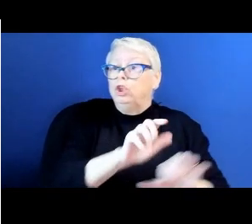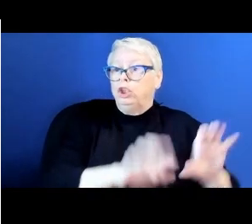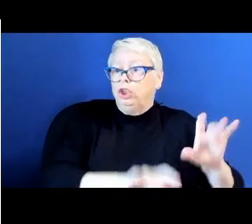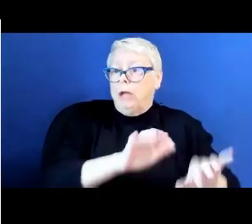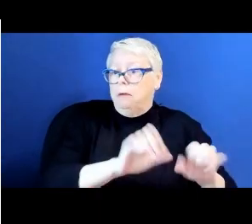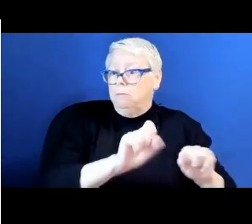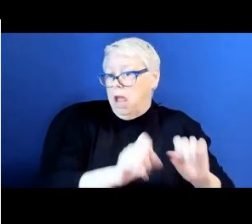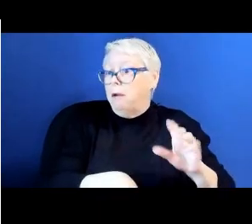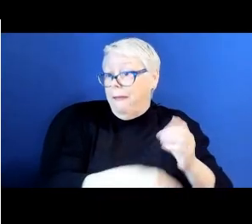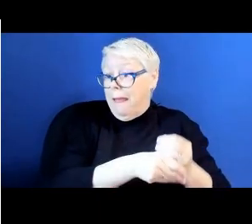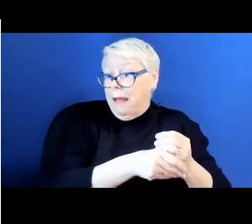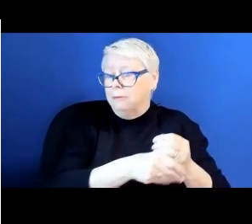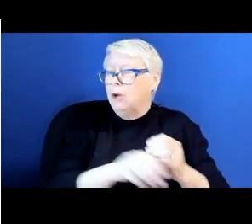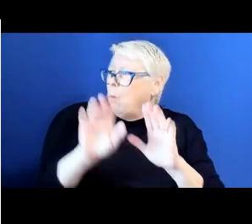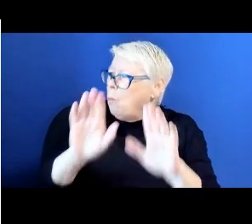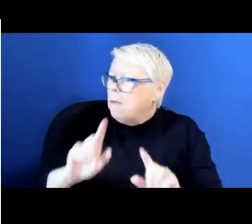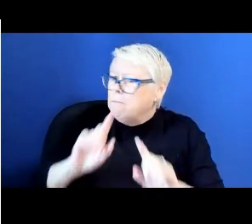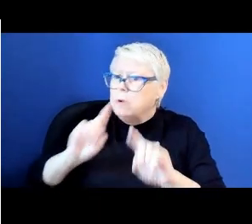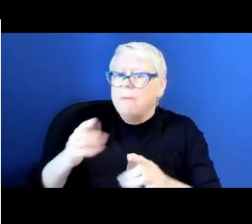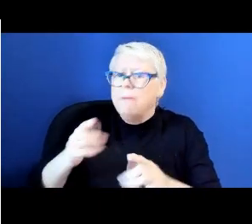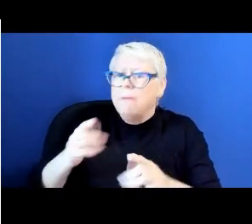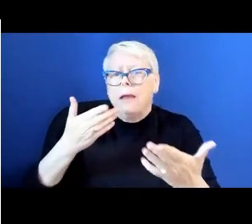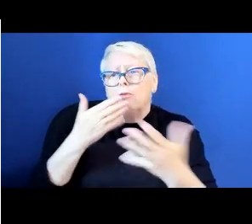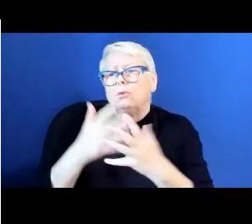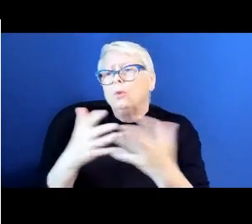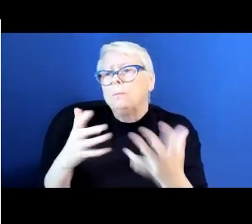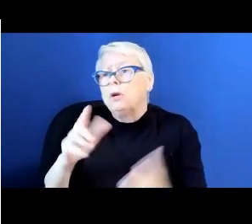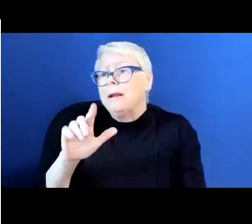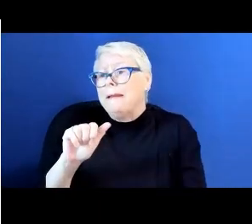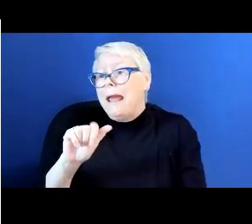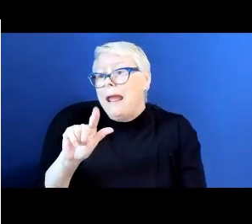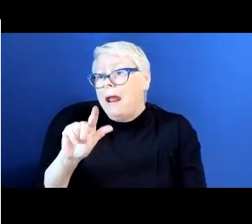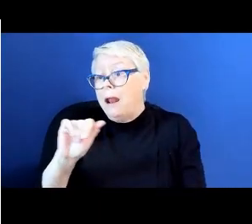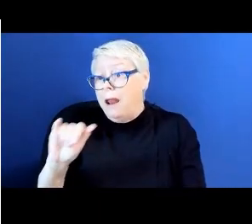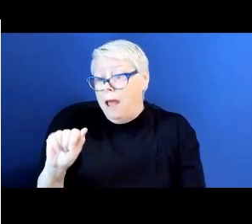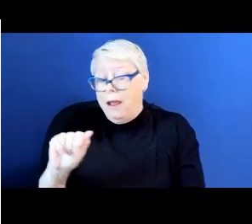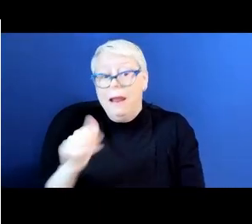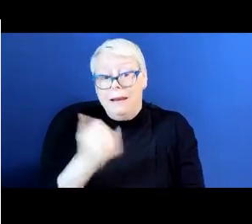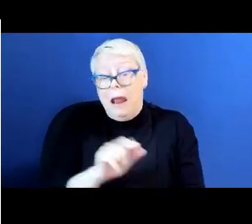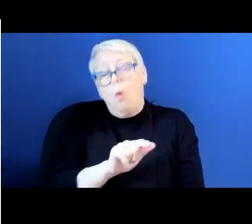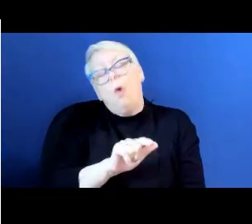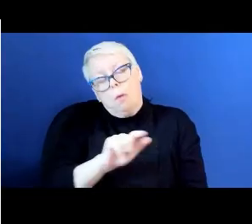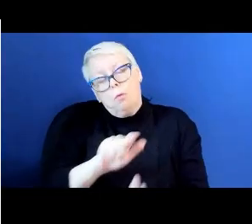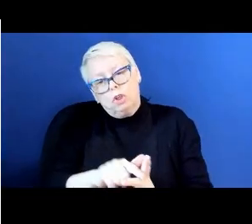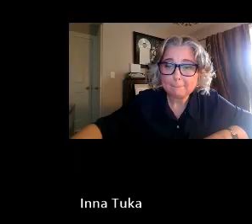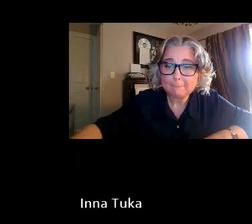Wonderful responses. Thank you so much, Layla. I will return now back to the presentation.